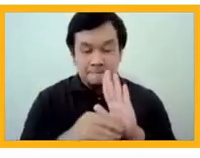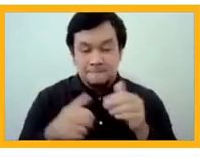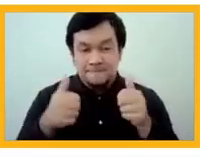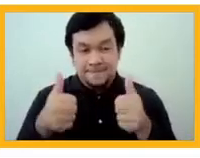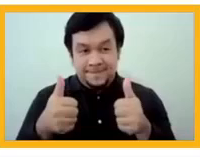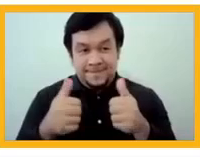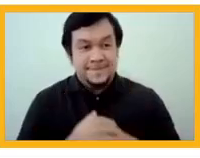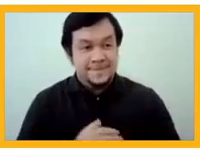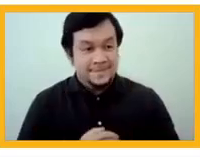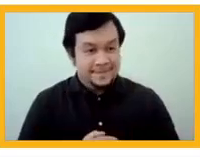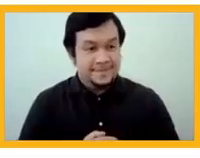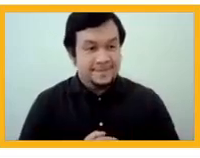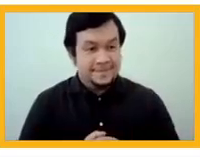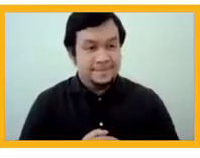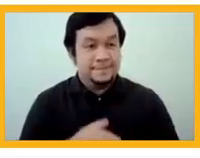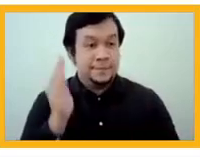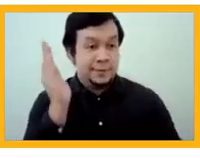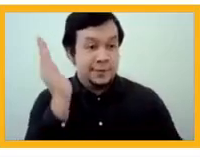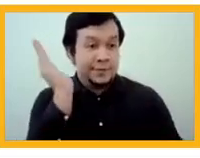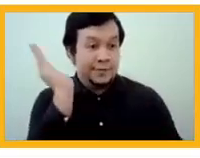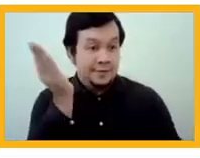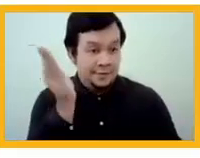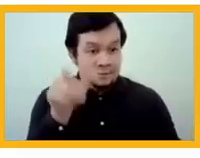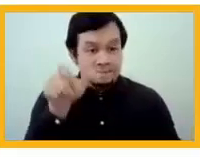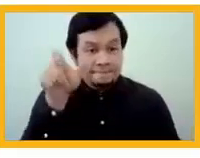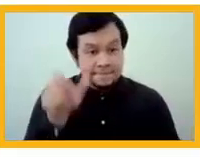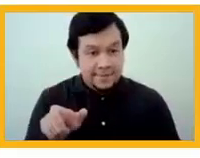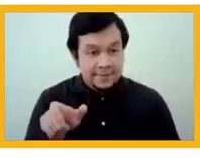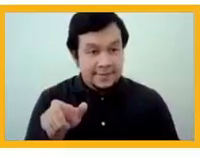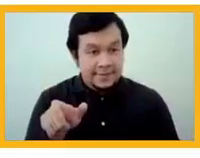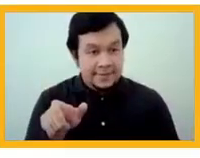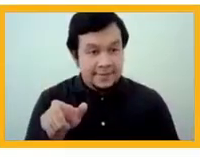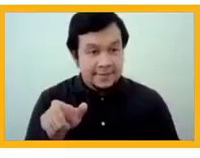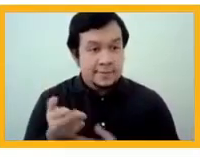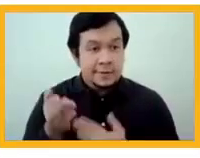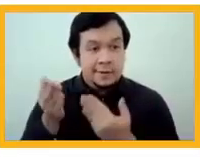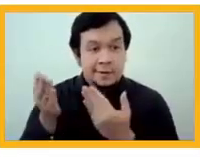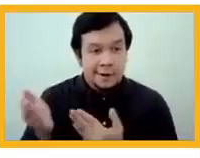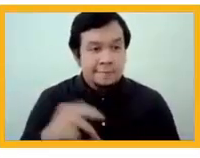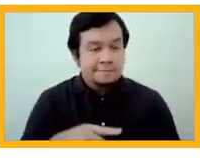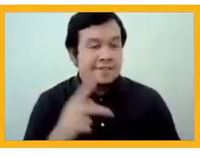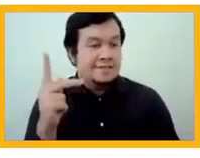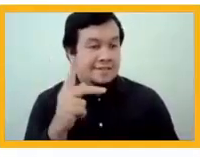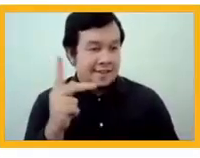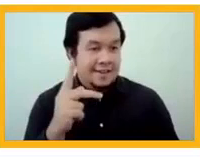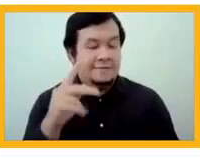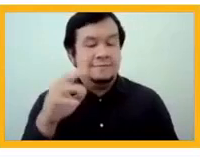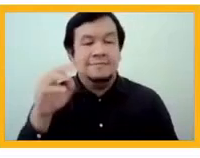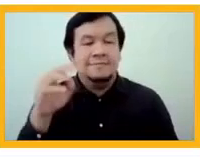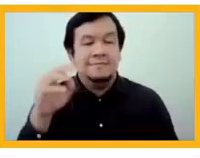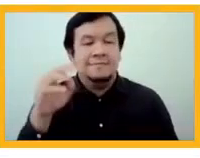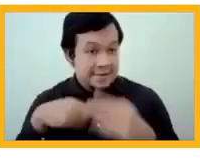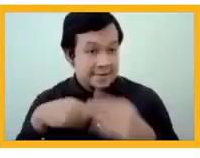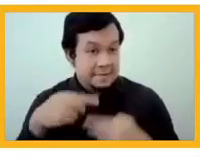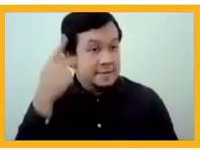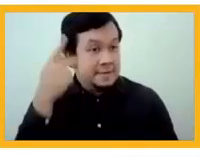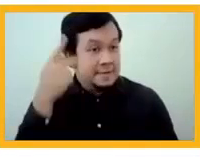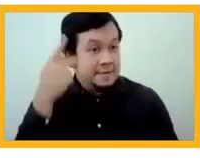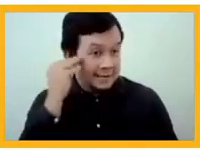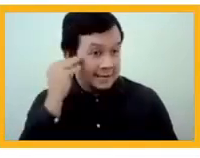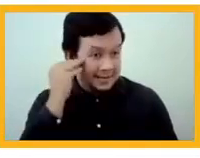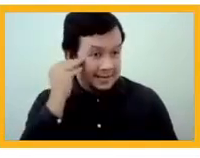have the pleasure to announce Professor Karthik Muralidharan. He is a Tata Chancellor's Professor of Economics